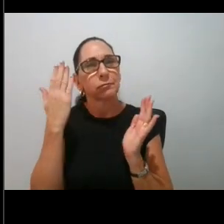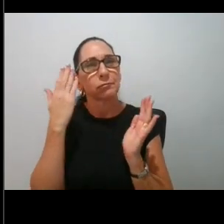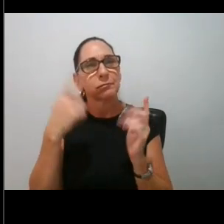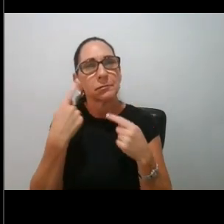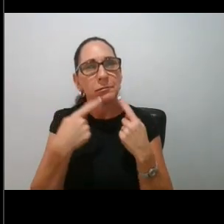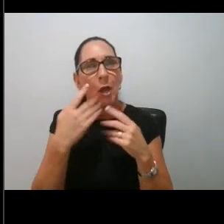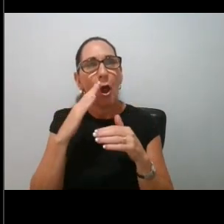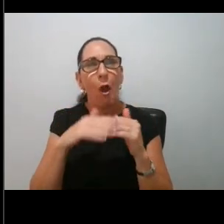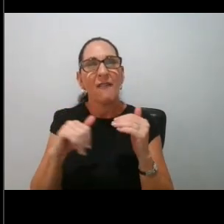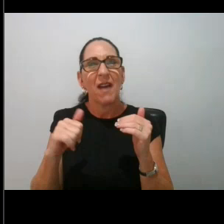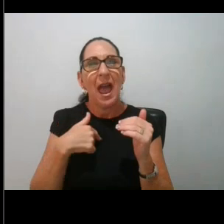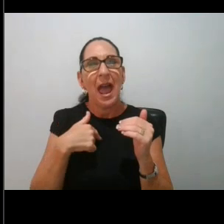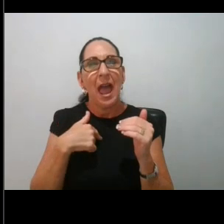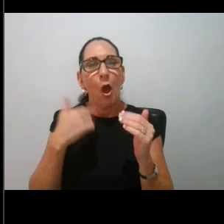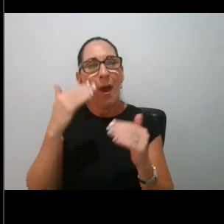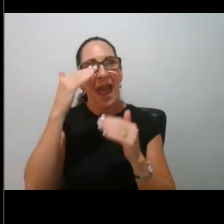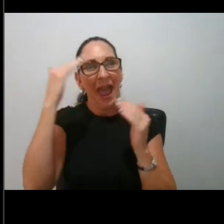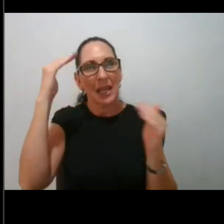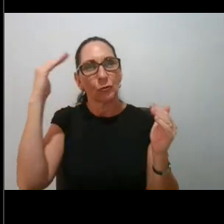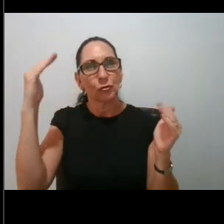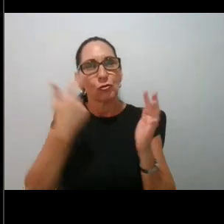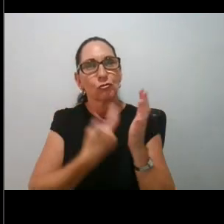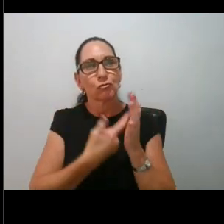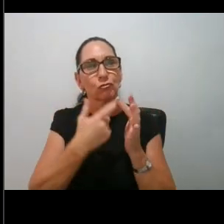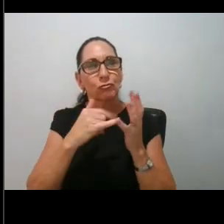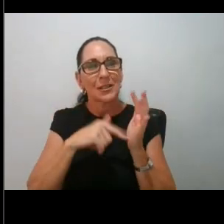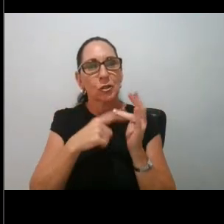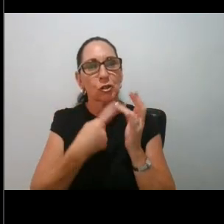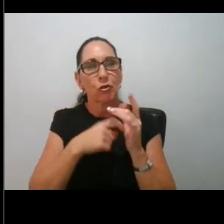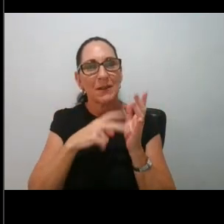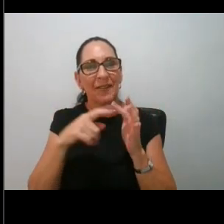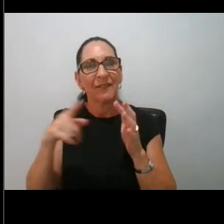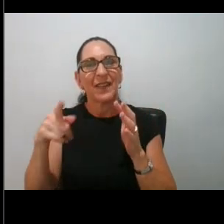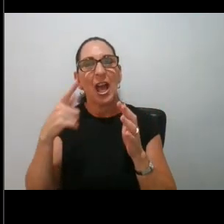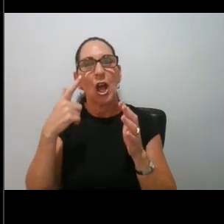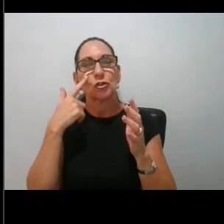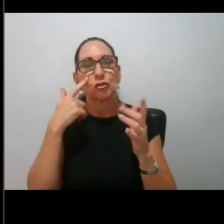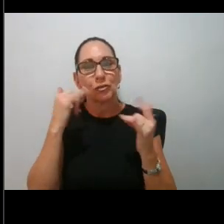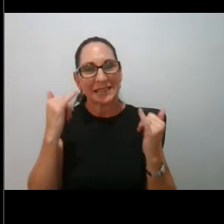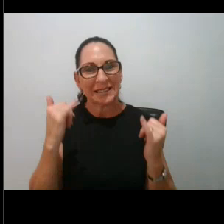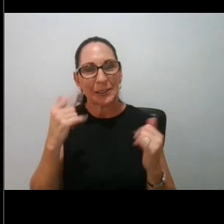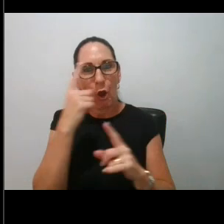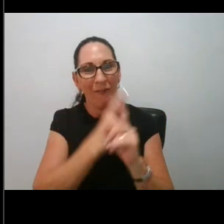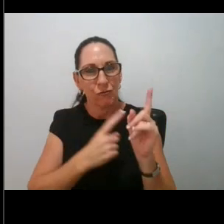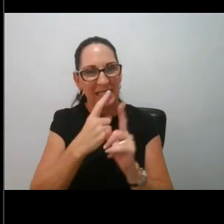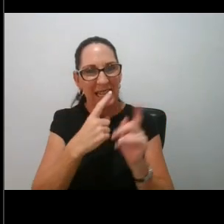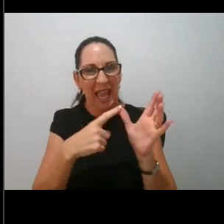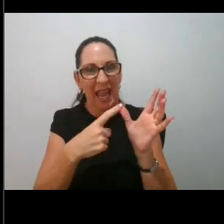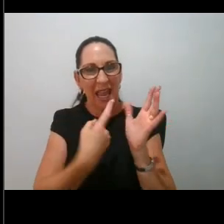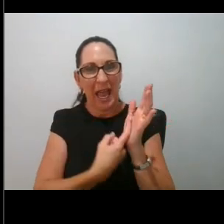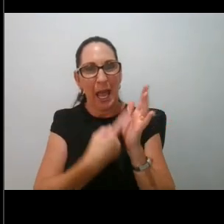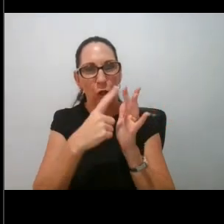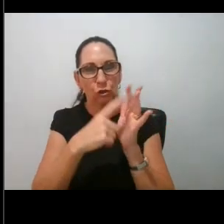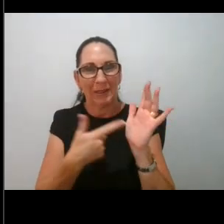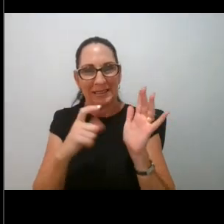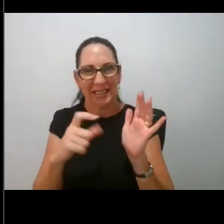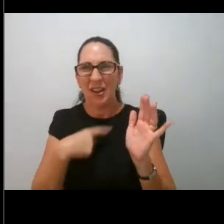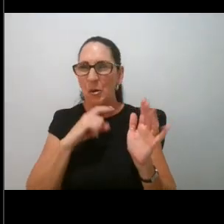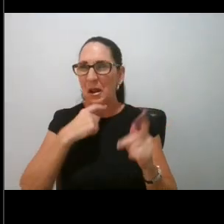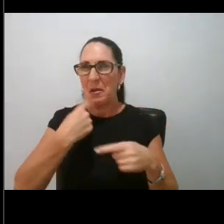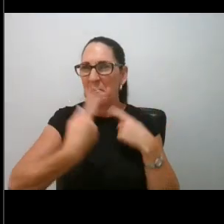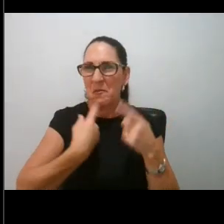adult restorative justice conferencing. So we'll inform you about what that is, what the benefits of adult